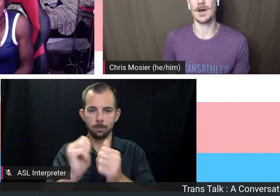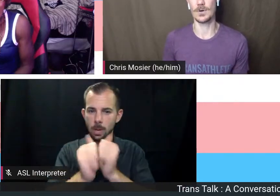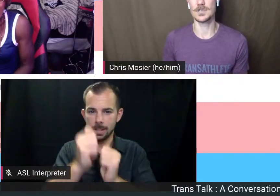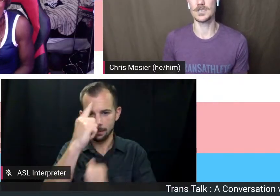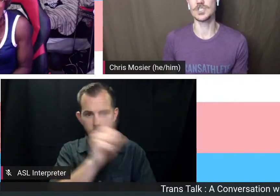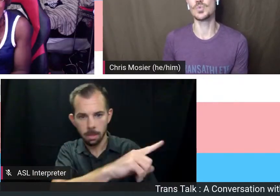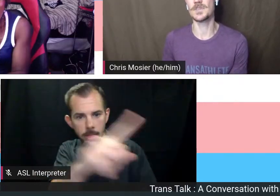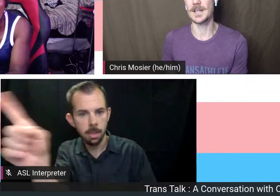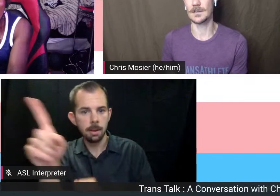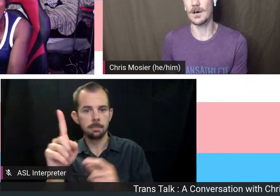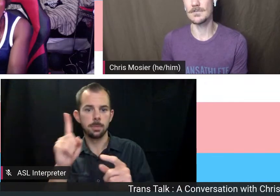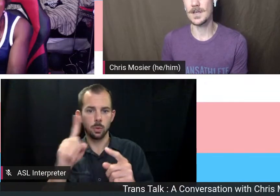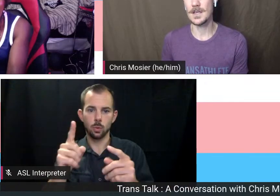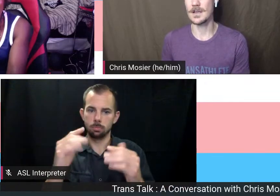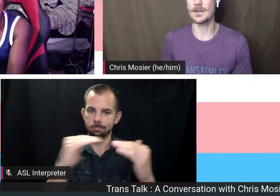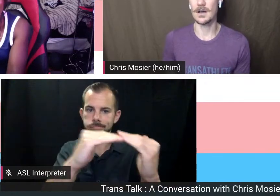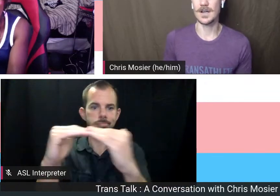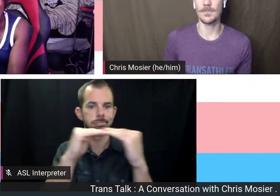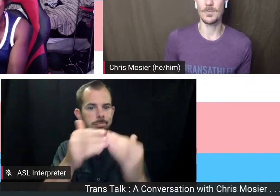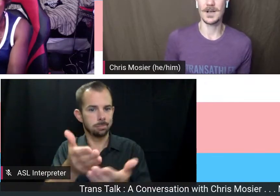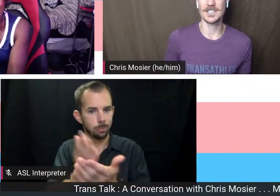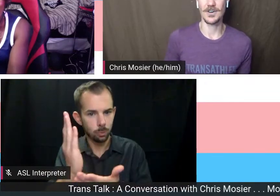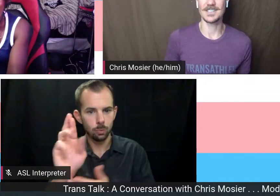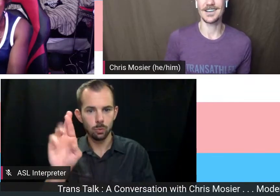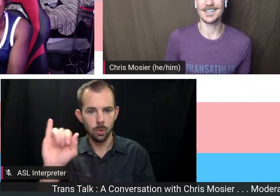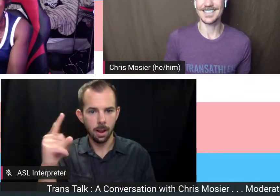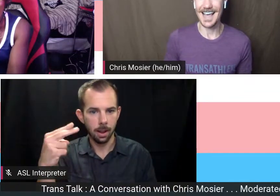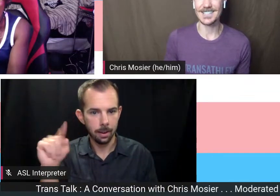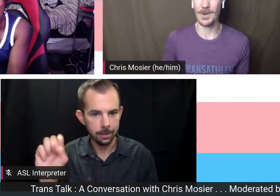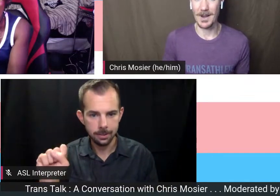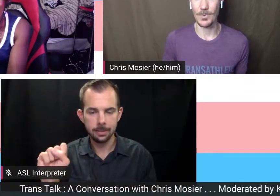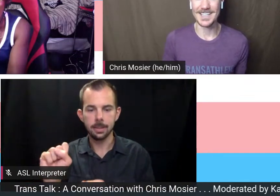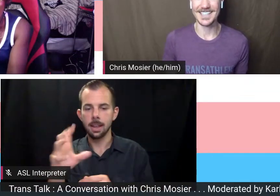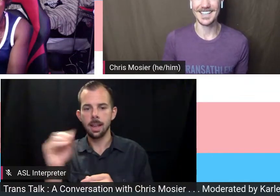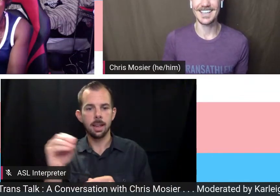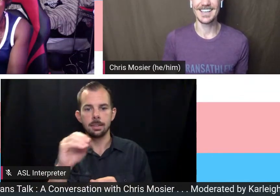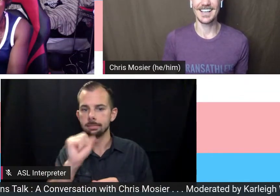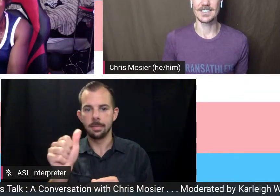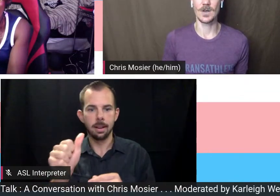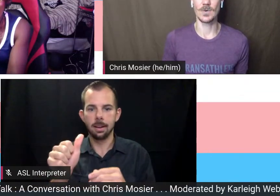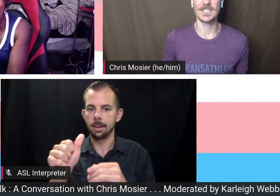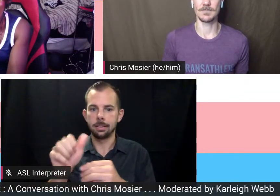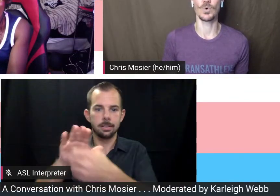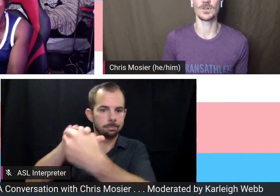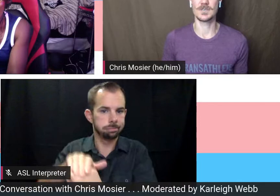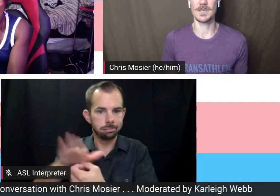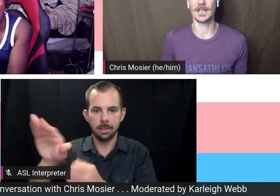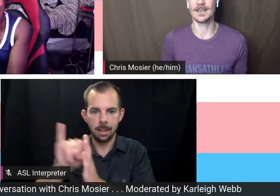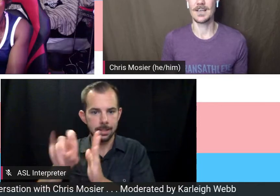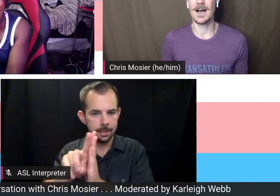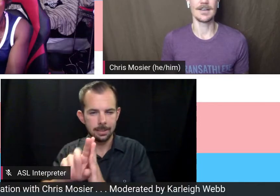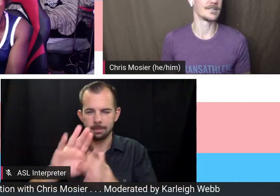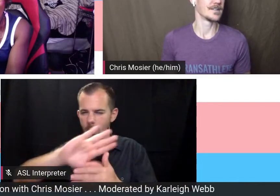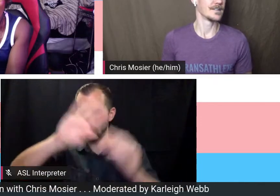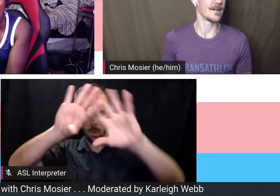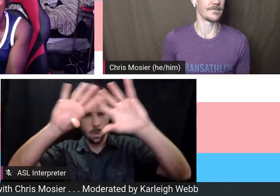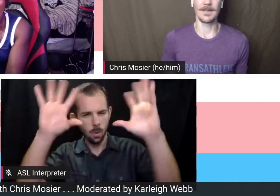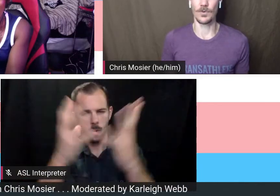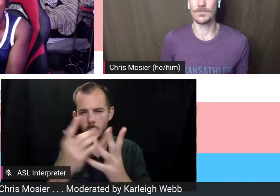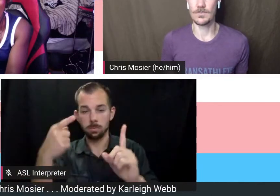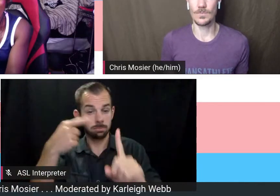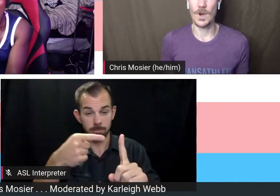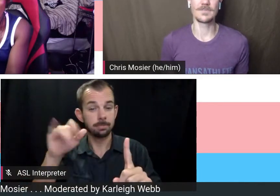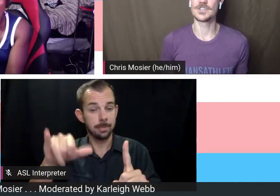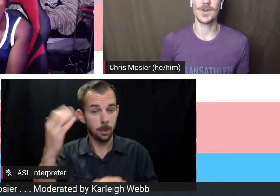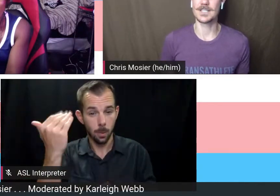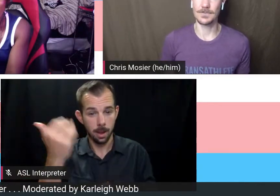feel empowered to do what they love and not compromise their identities. That's why I'm racing. And so it's important to me. Like, I've